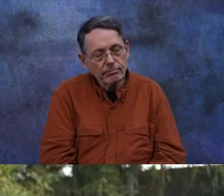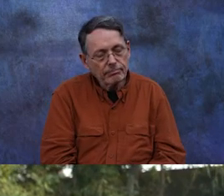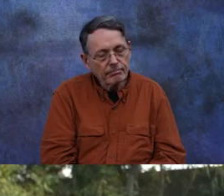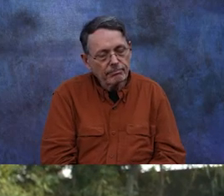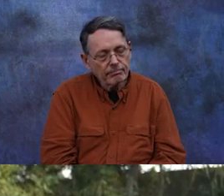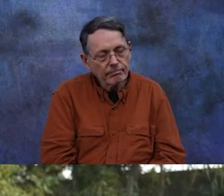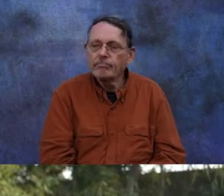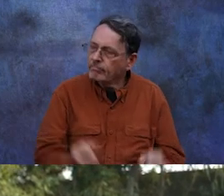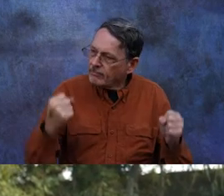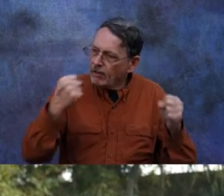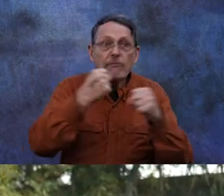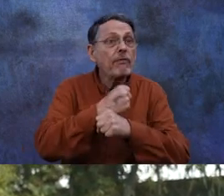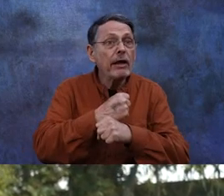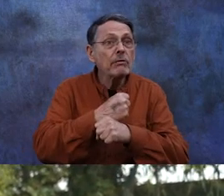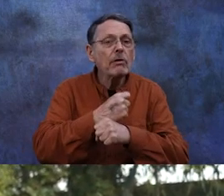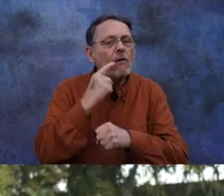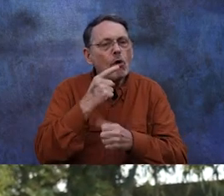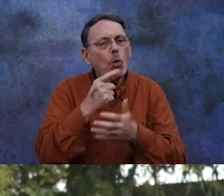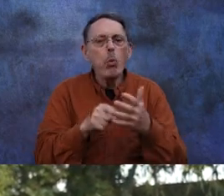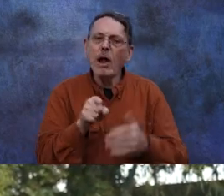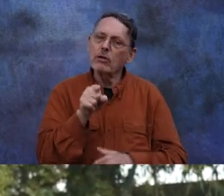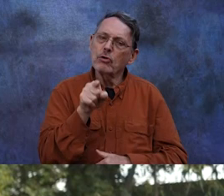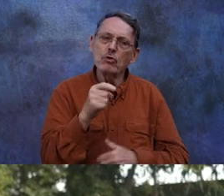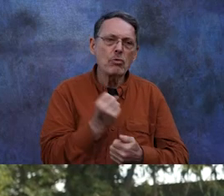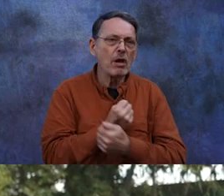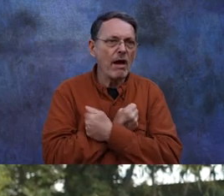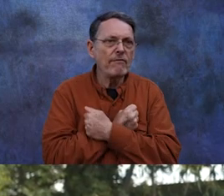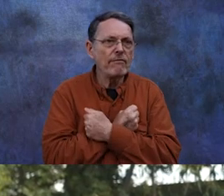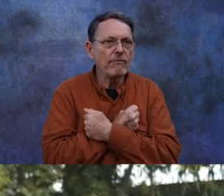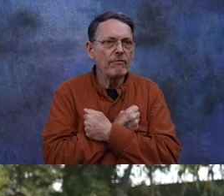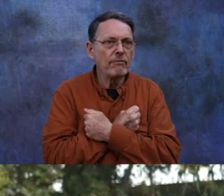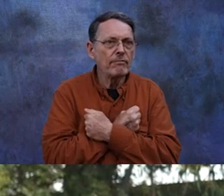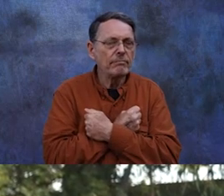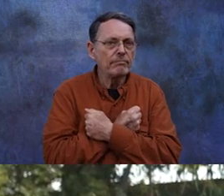but fight for what you love.